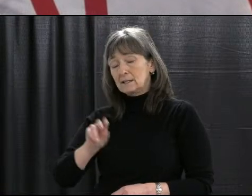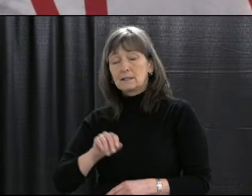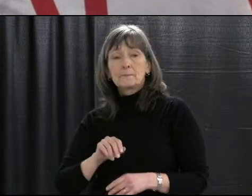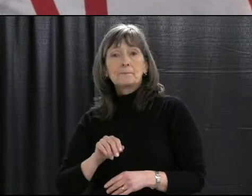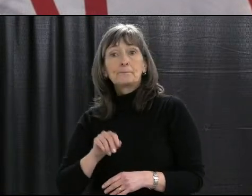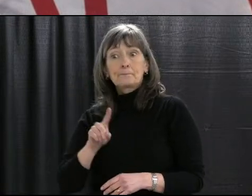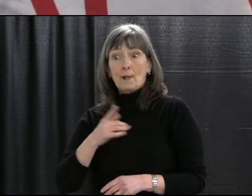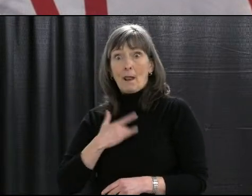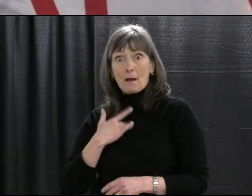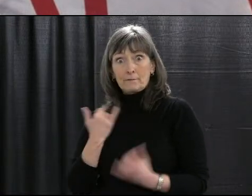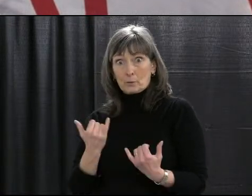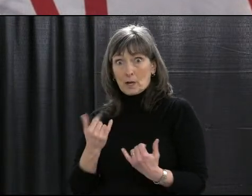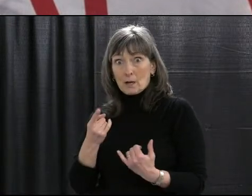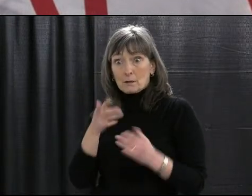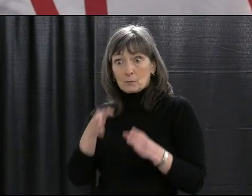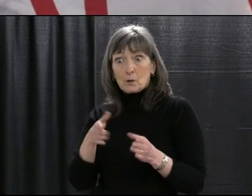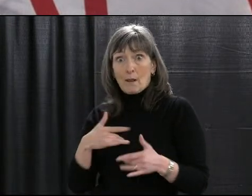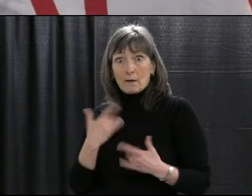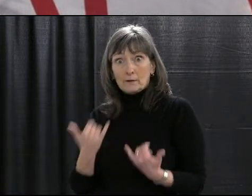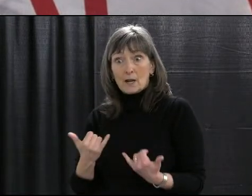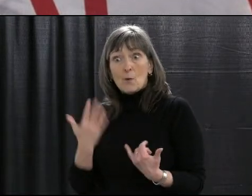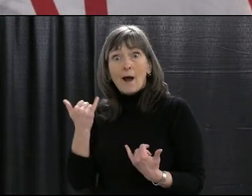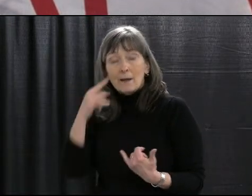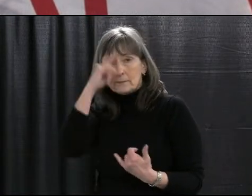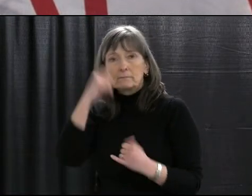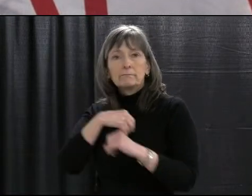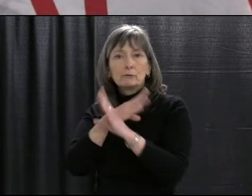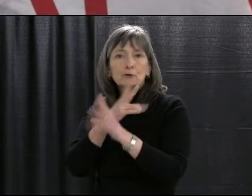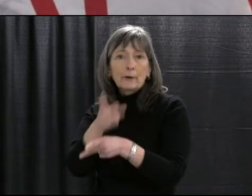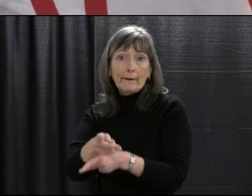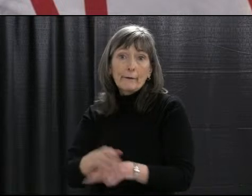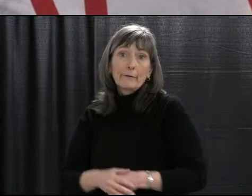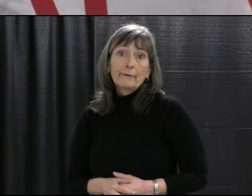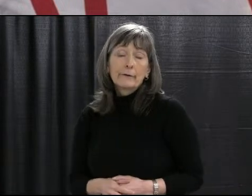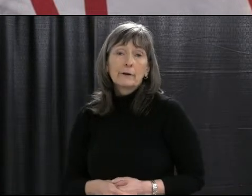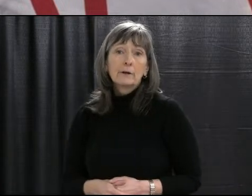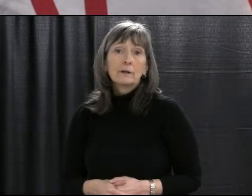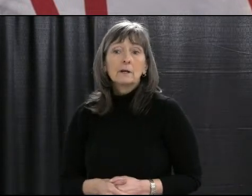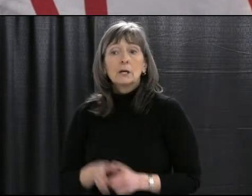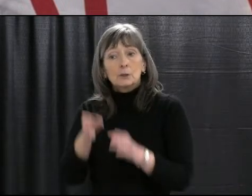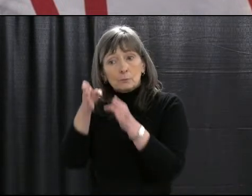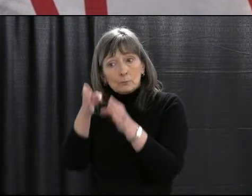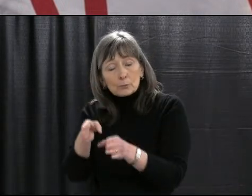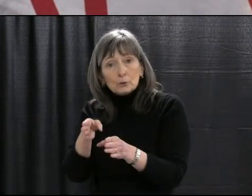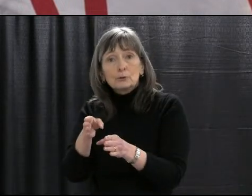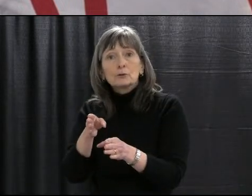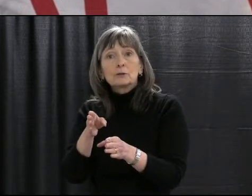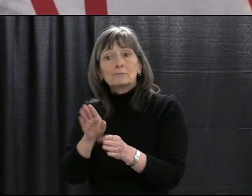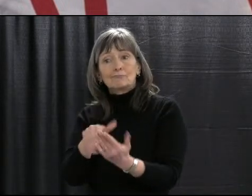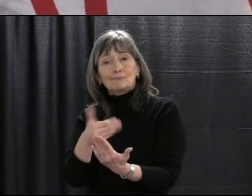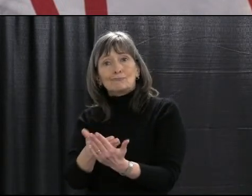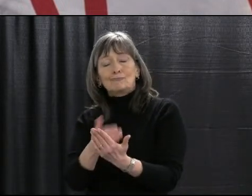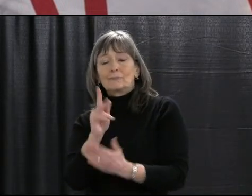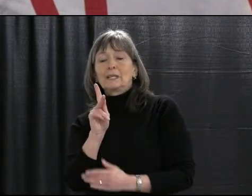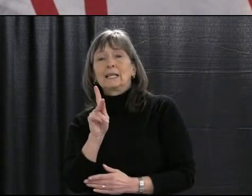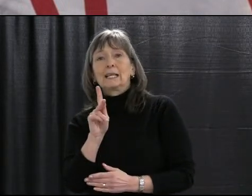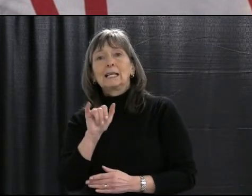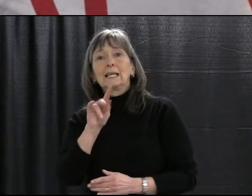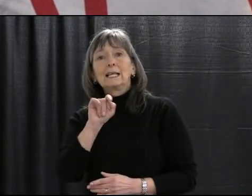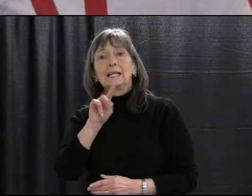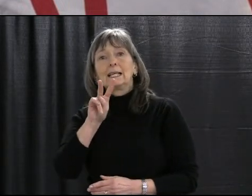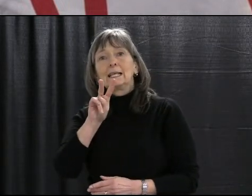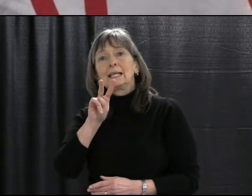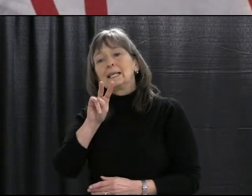today because of virtual care. A patient arrived at the Kittiwake Health